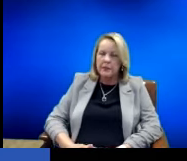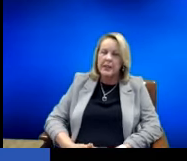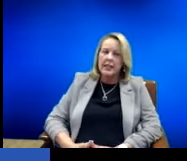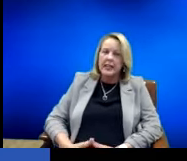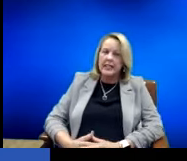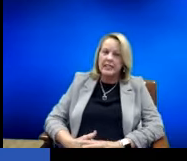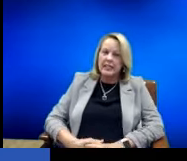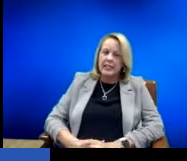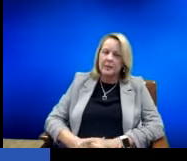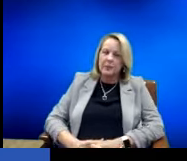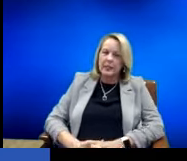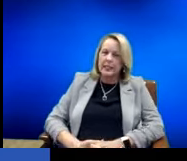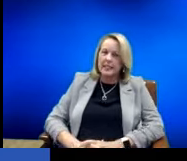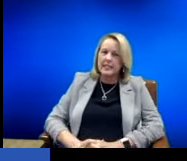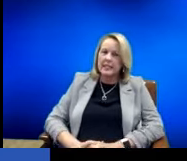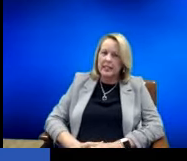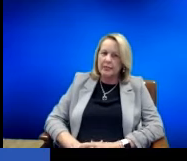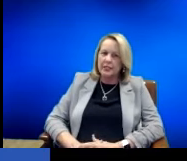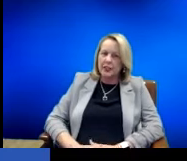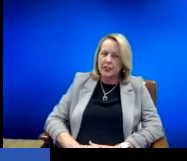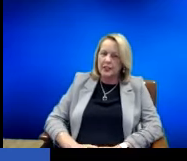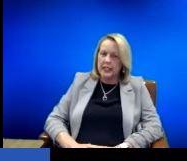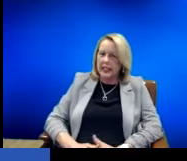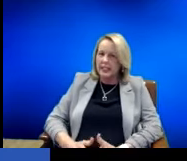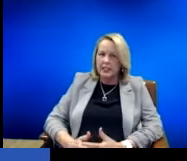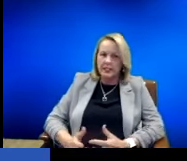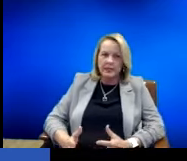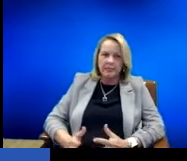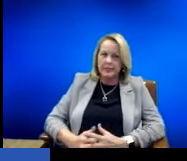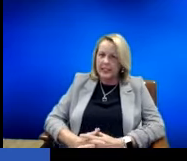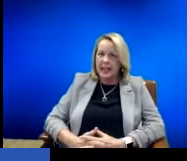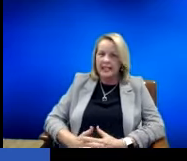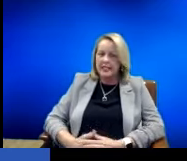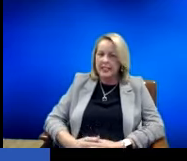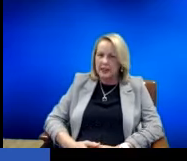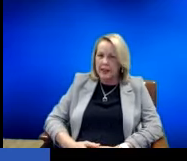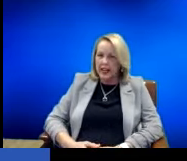account. It's a completely self-certification /